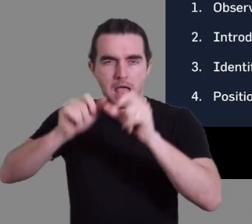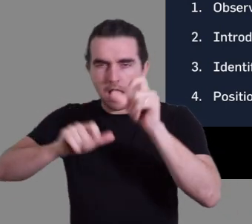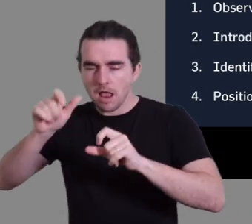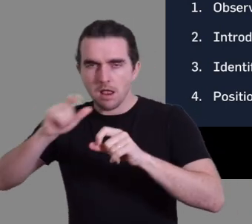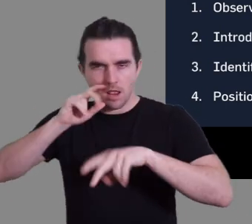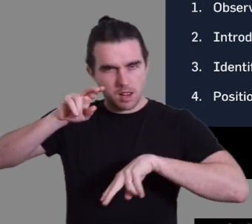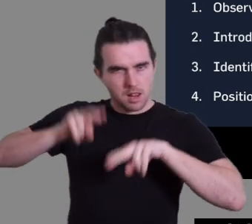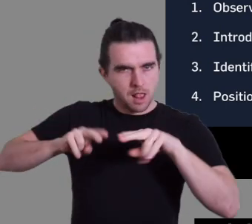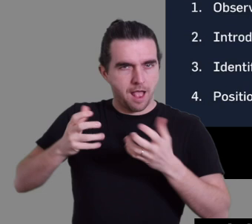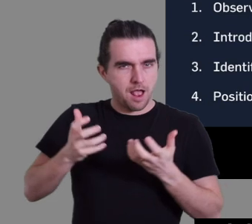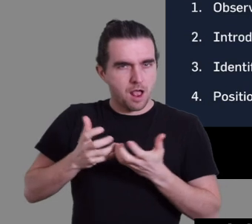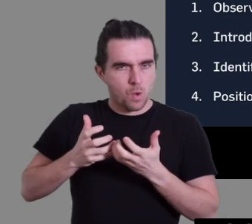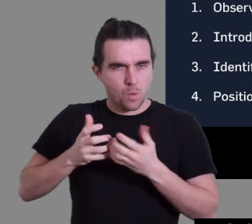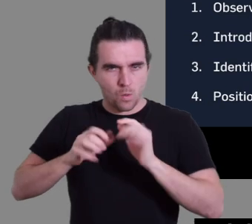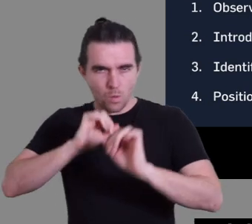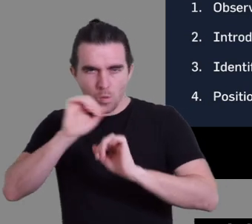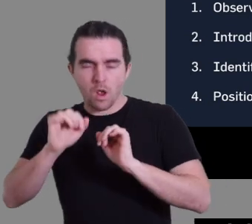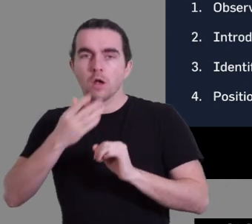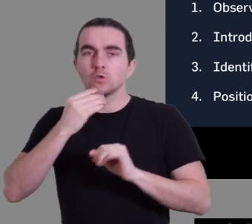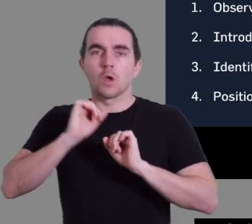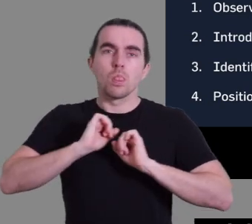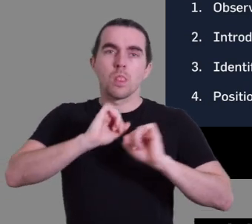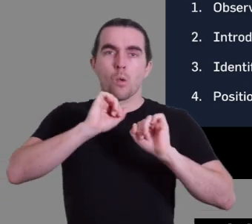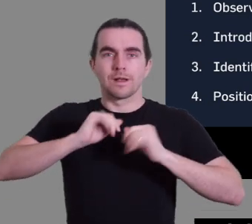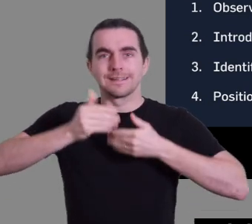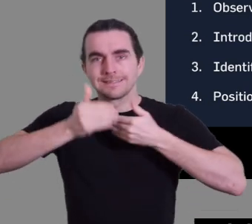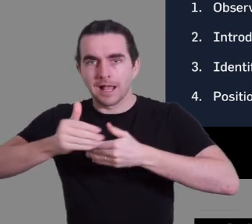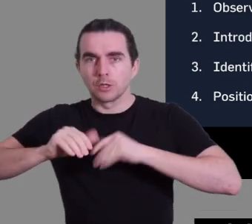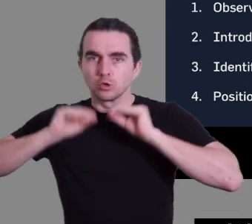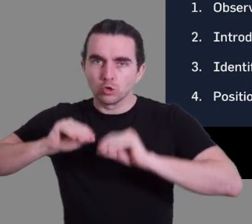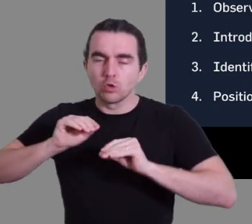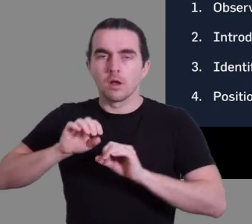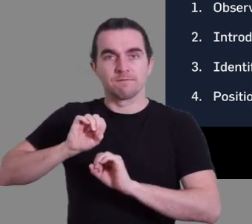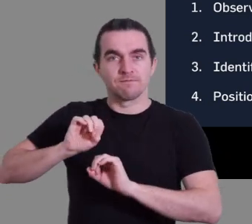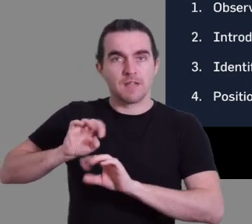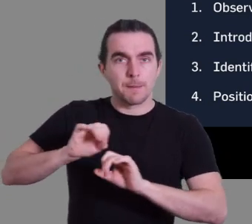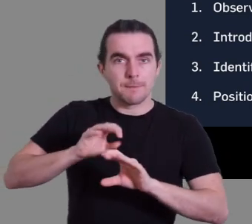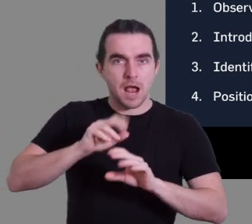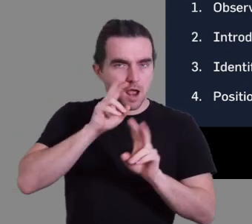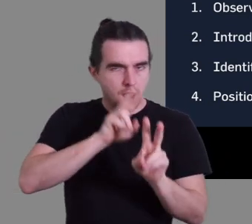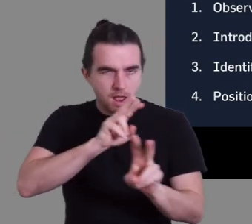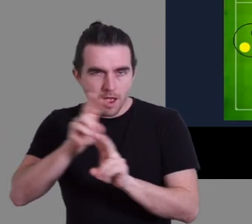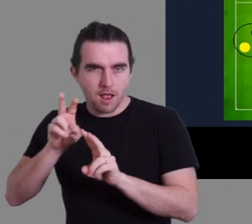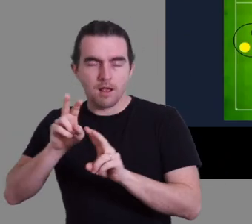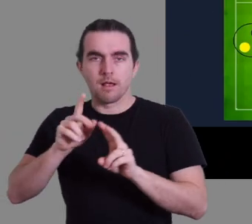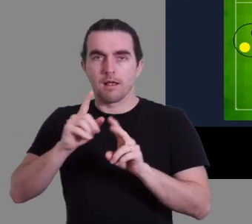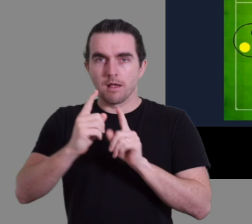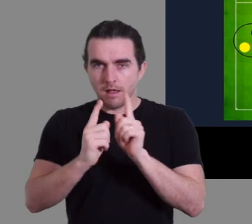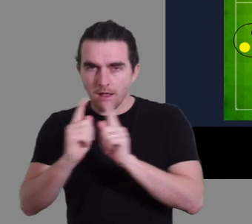players, design their own sessions, and give feedback from there. Brilliant.